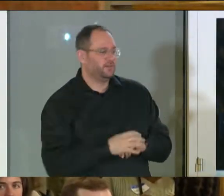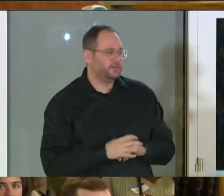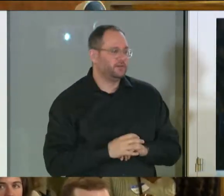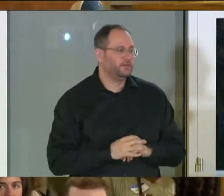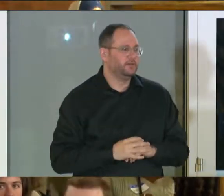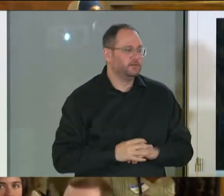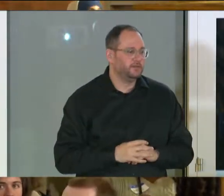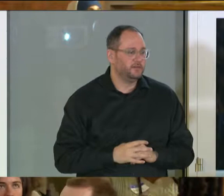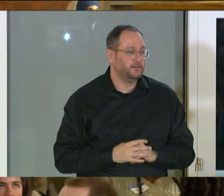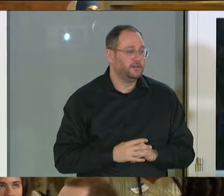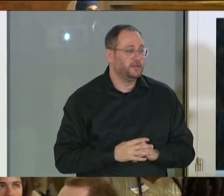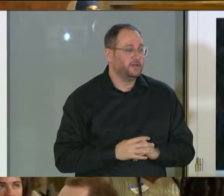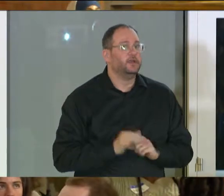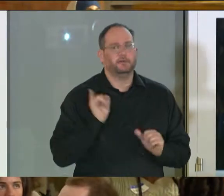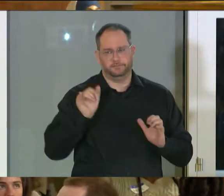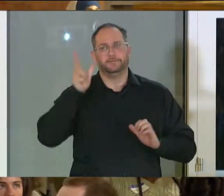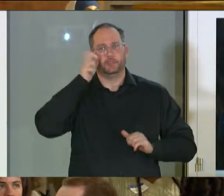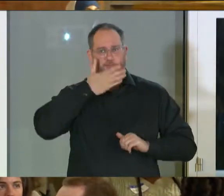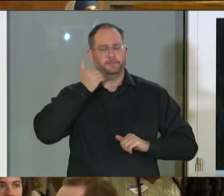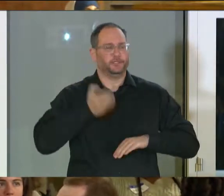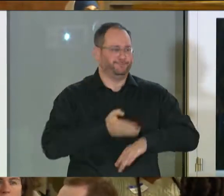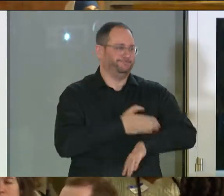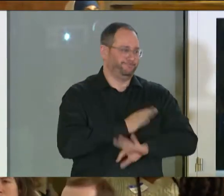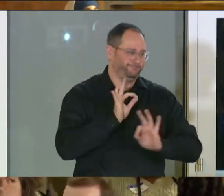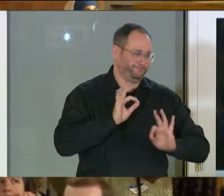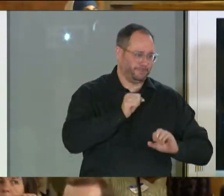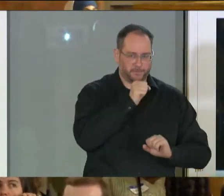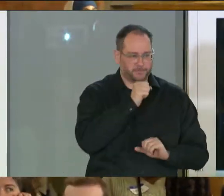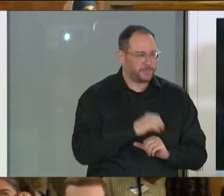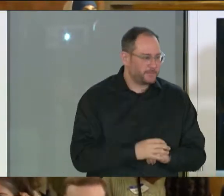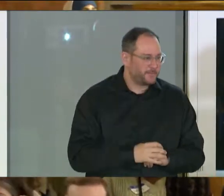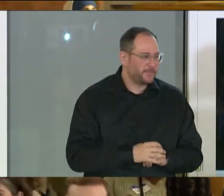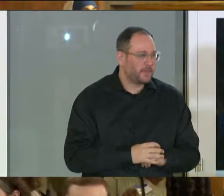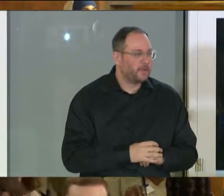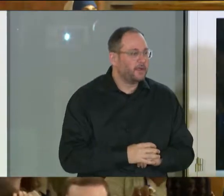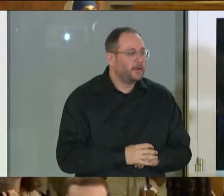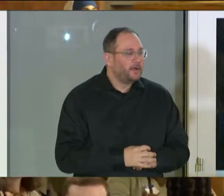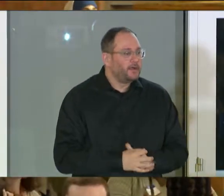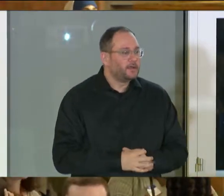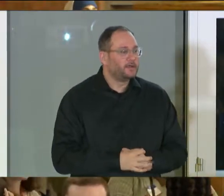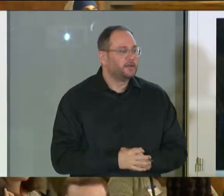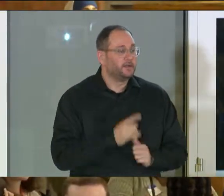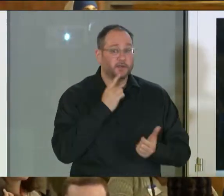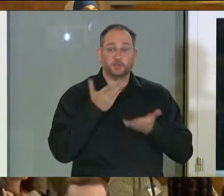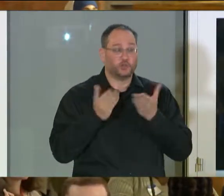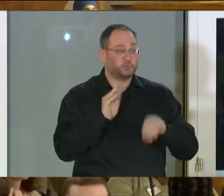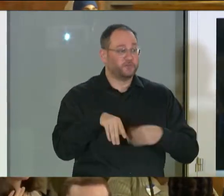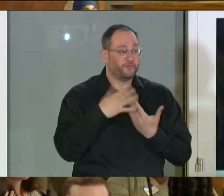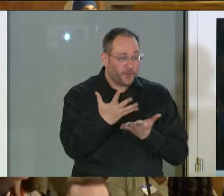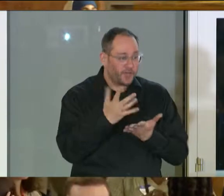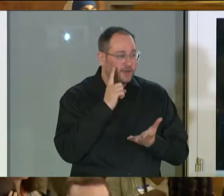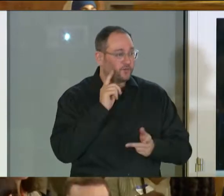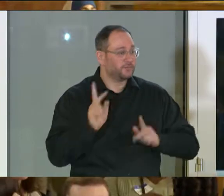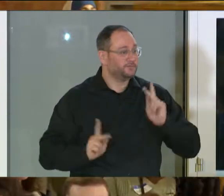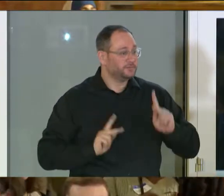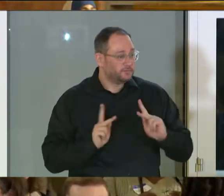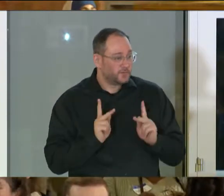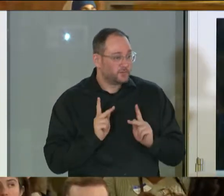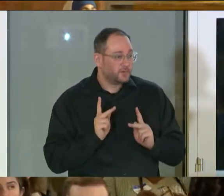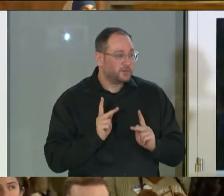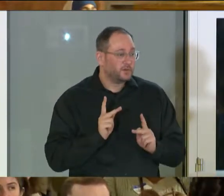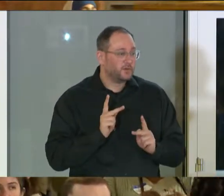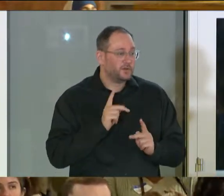And they provide services specifically designed for individuals who are caught up in violence to prevent it. We also have